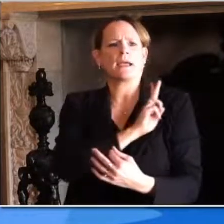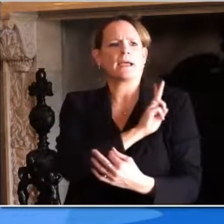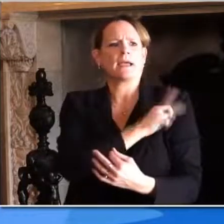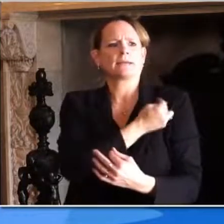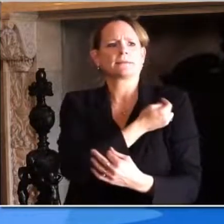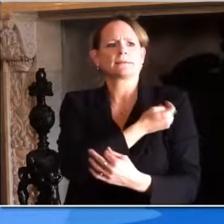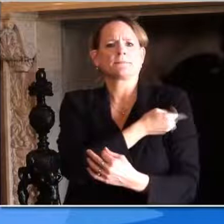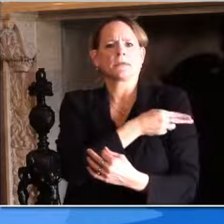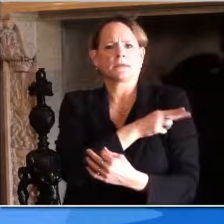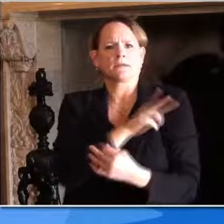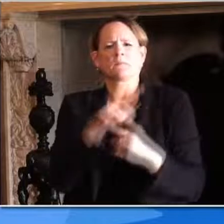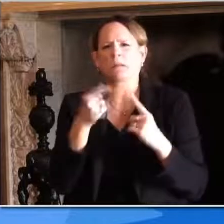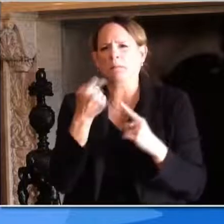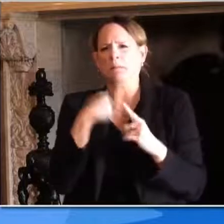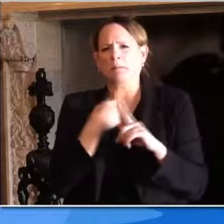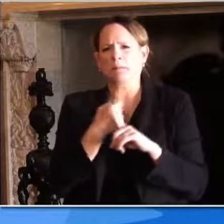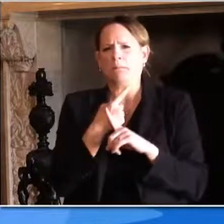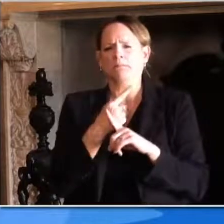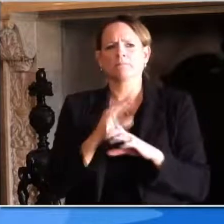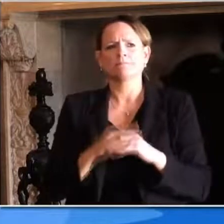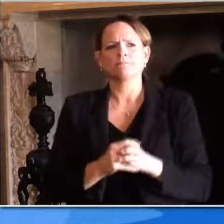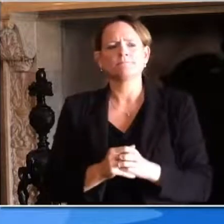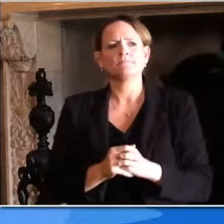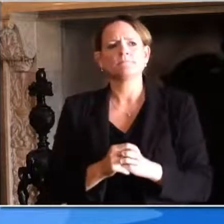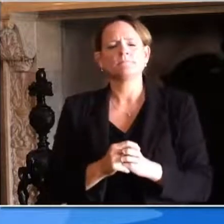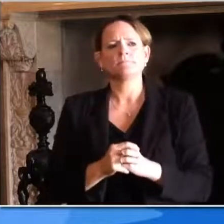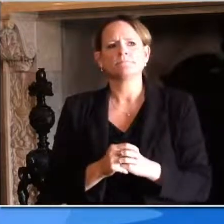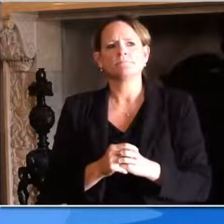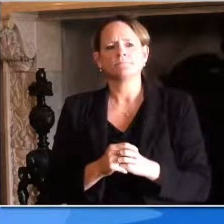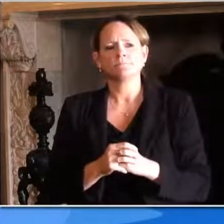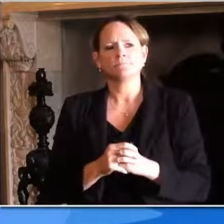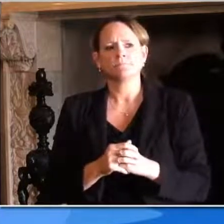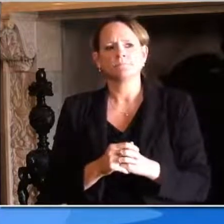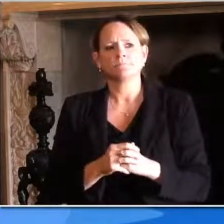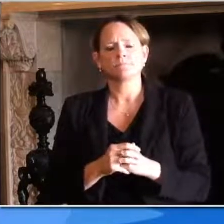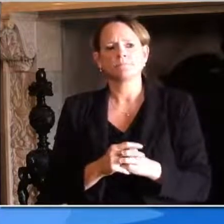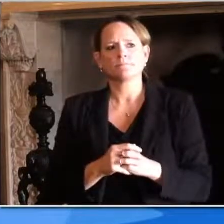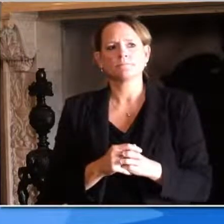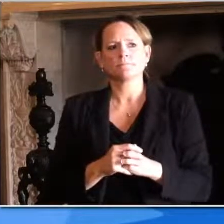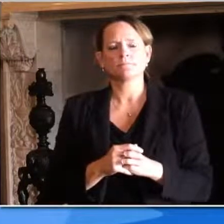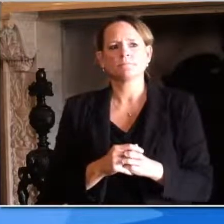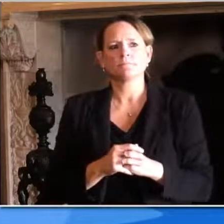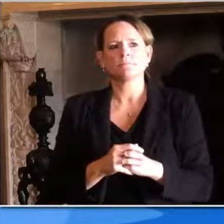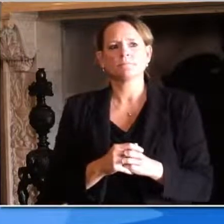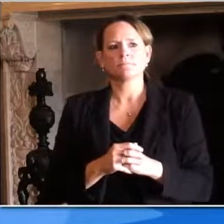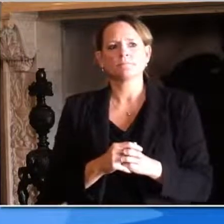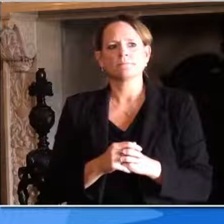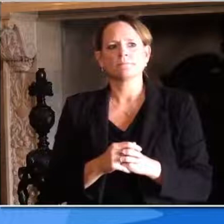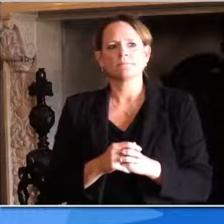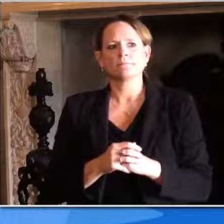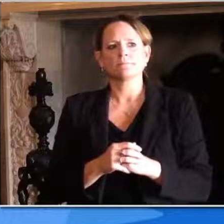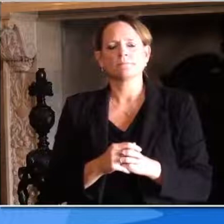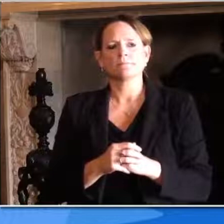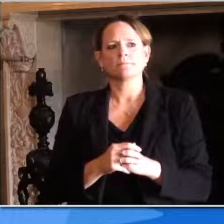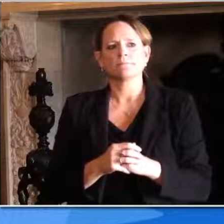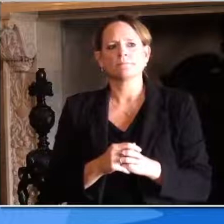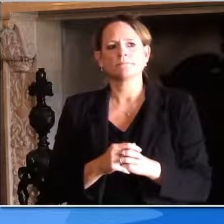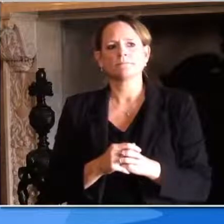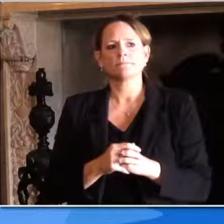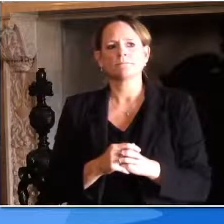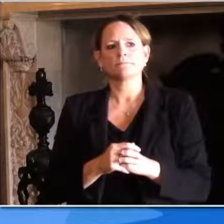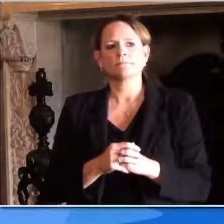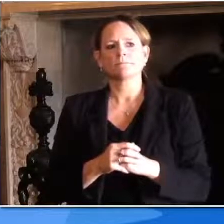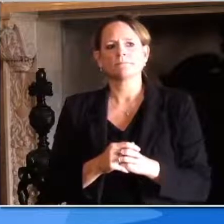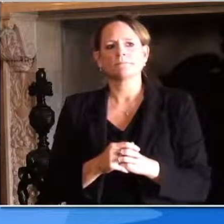namely how close or far are we from the potential of an overwhelming surge on